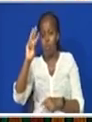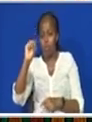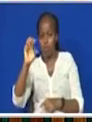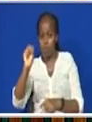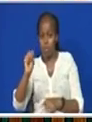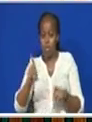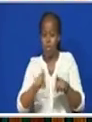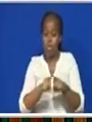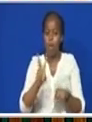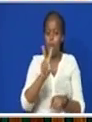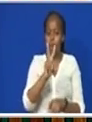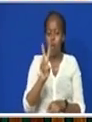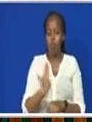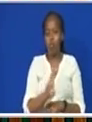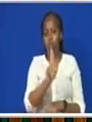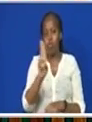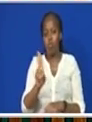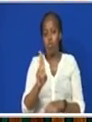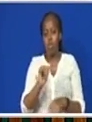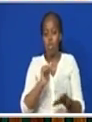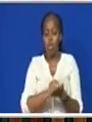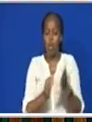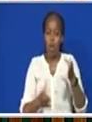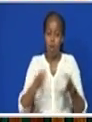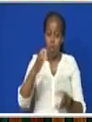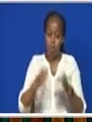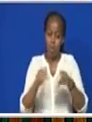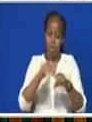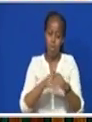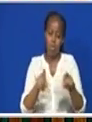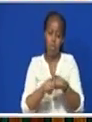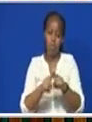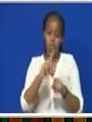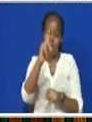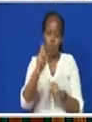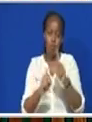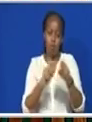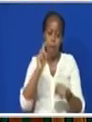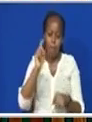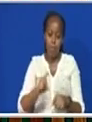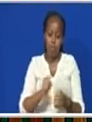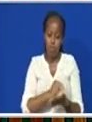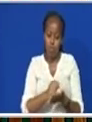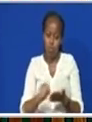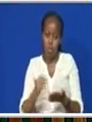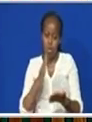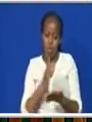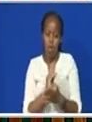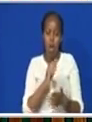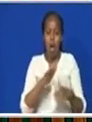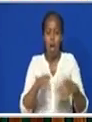are variables which are being compared in that question. So we have to state it the way it